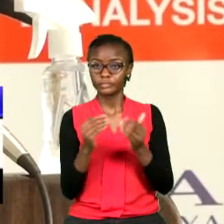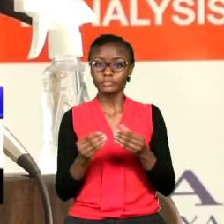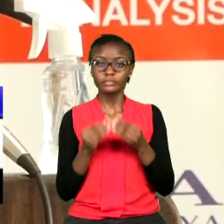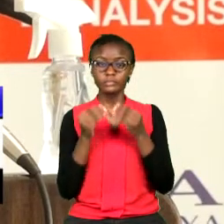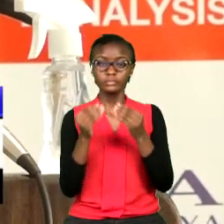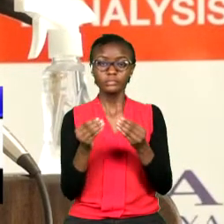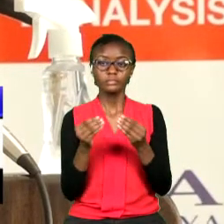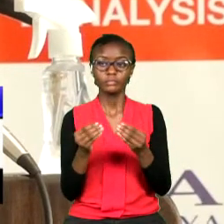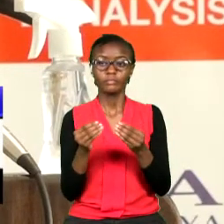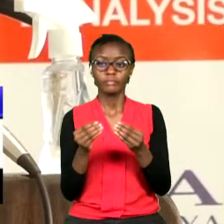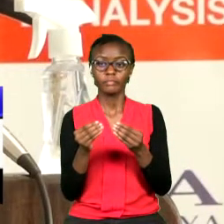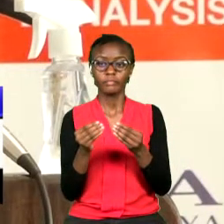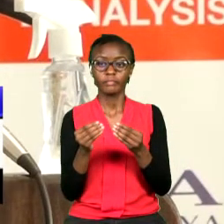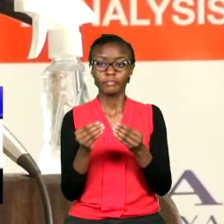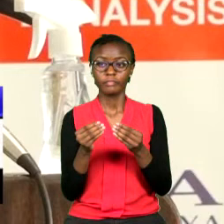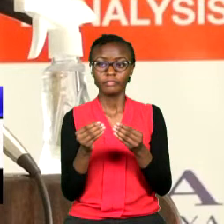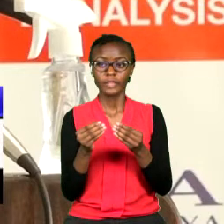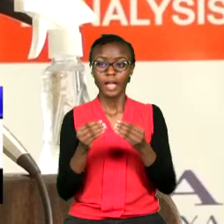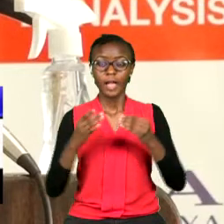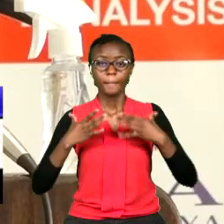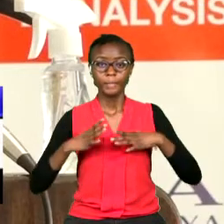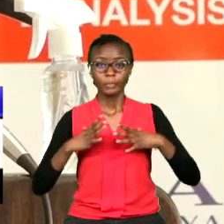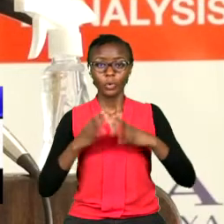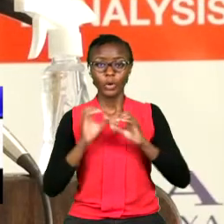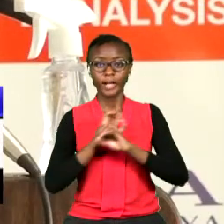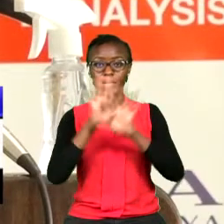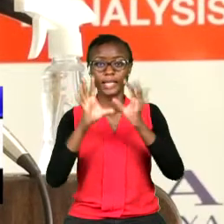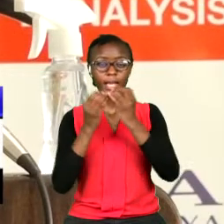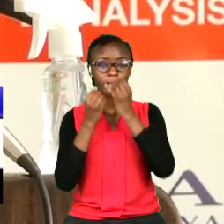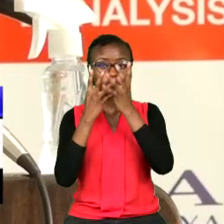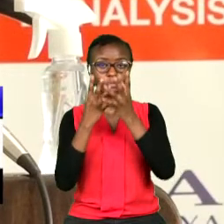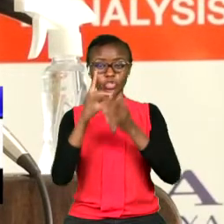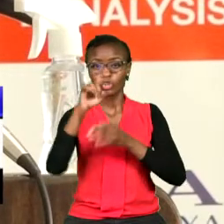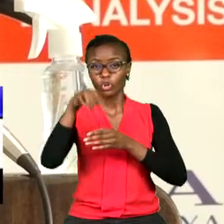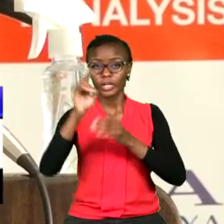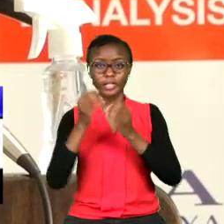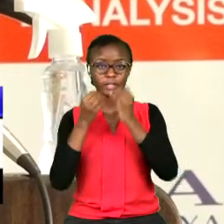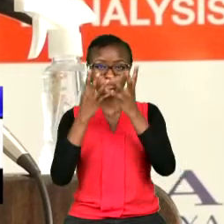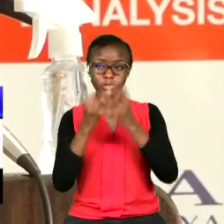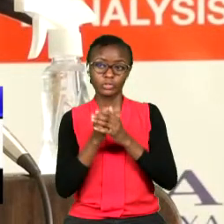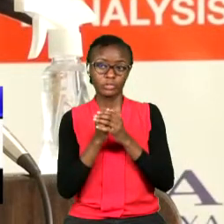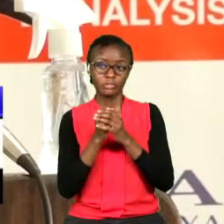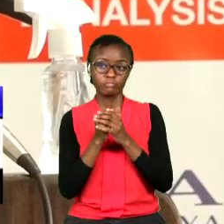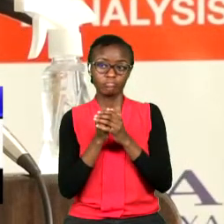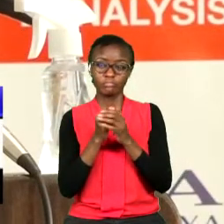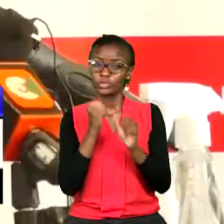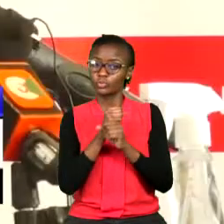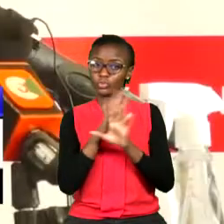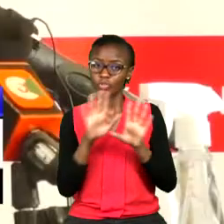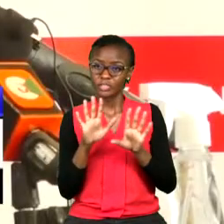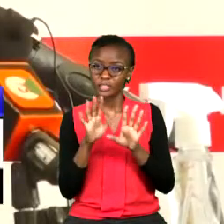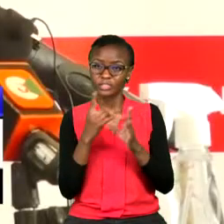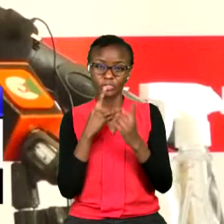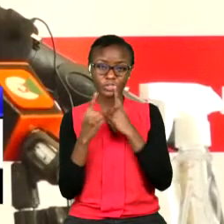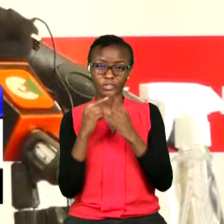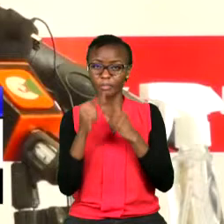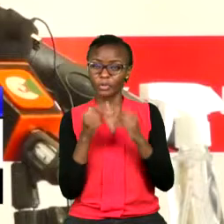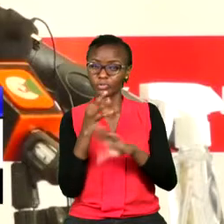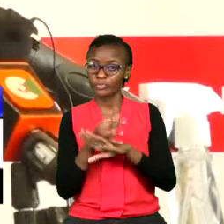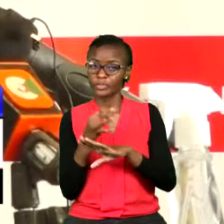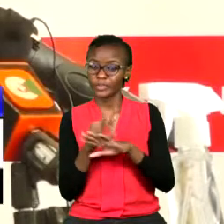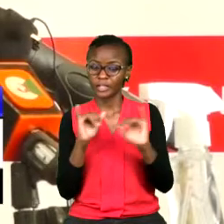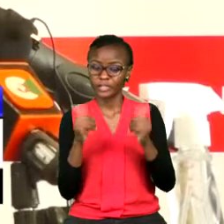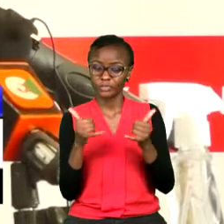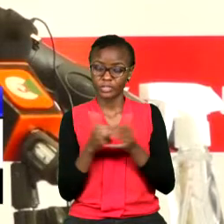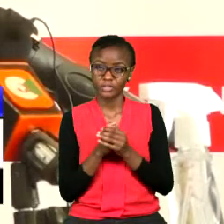provide citizens with verified information. You said we should not talk about fake news. It is with these